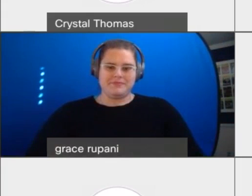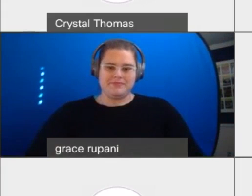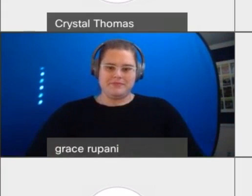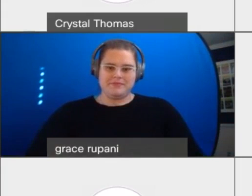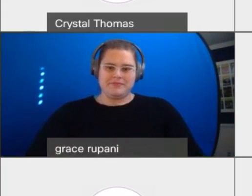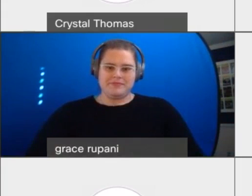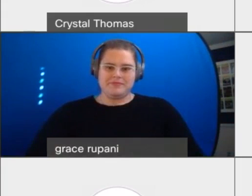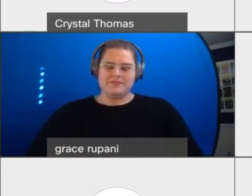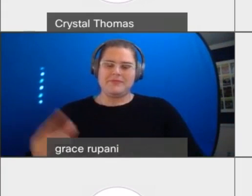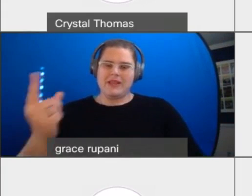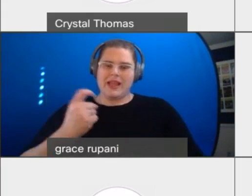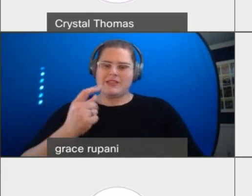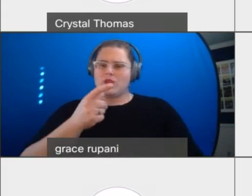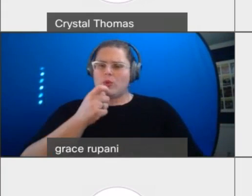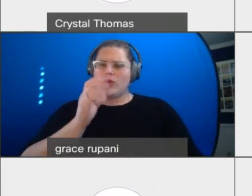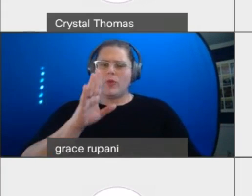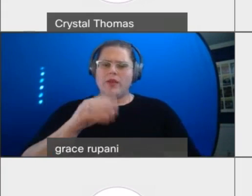For the vaccines,